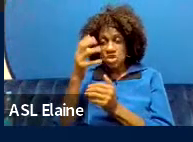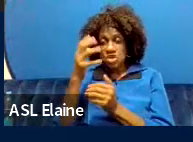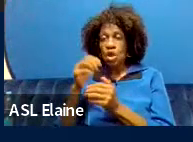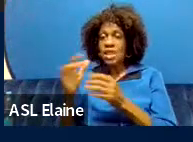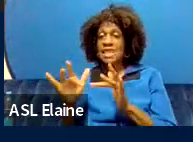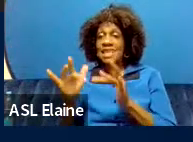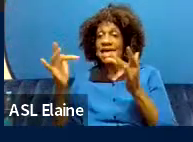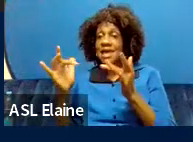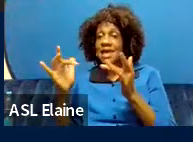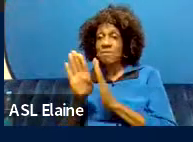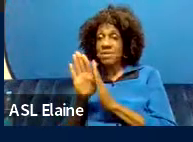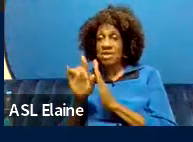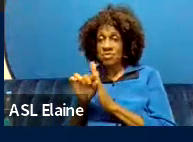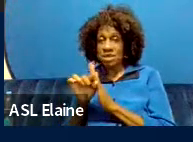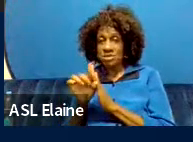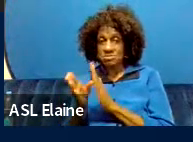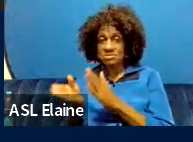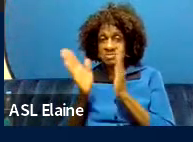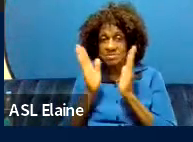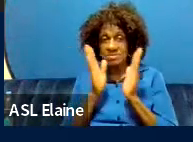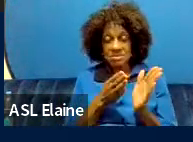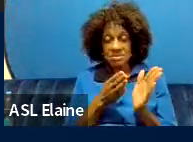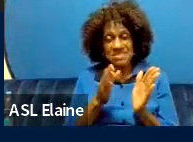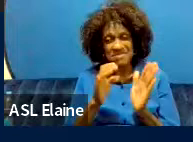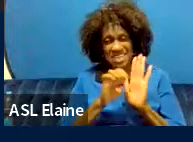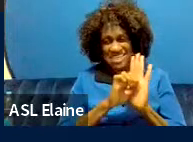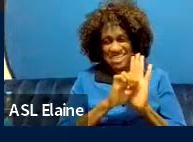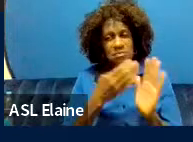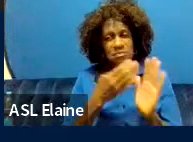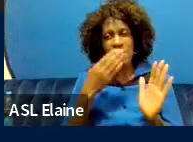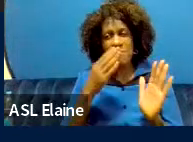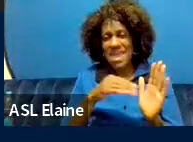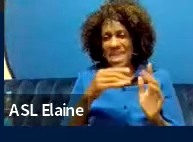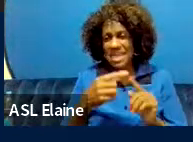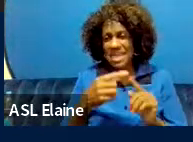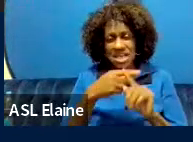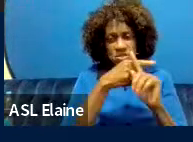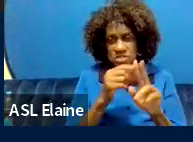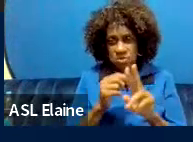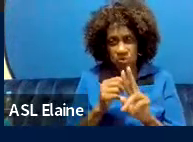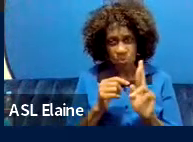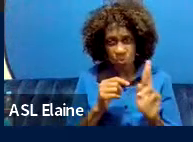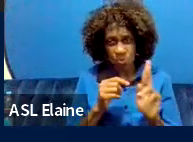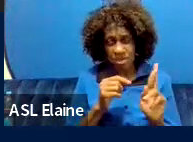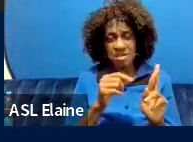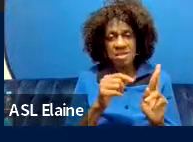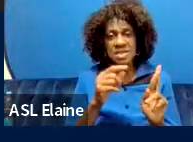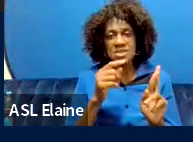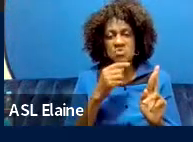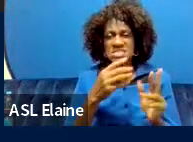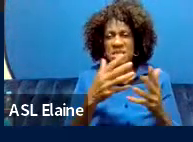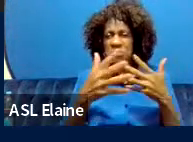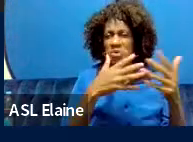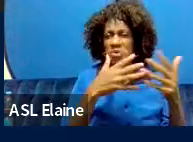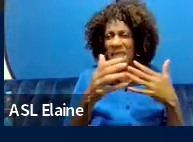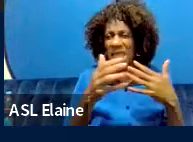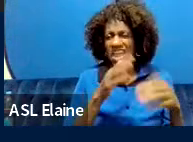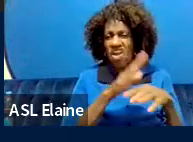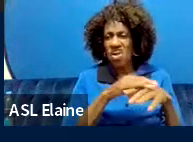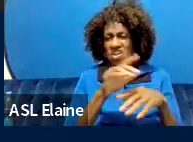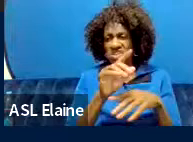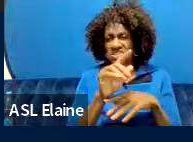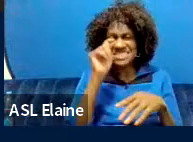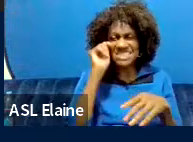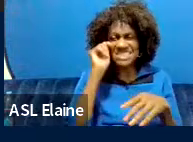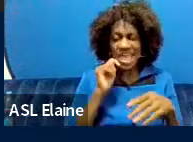light background. And then we have examples of bad contrast on the right, where it's a gray against a tan